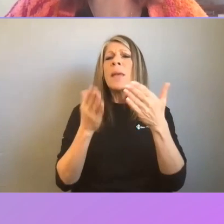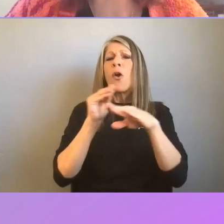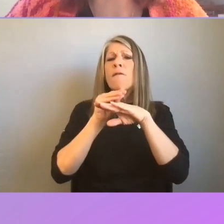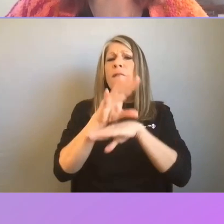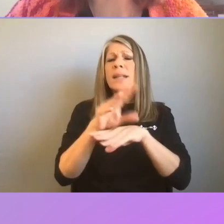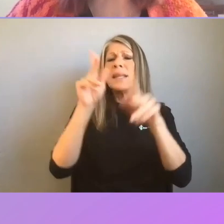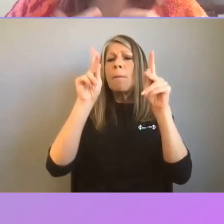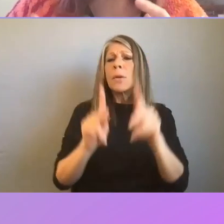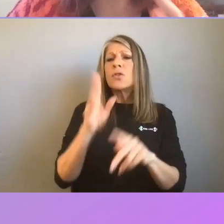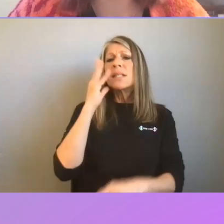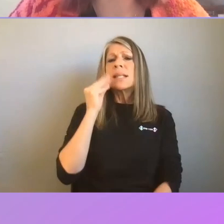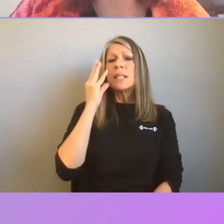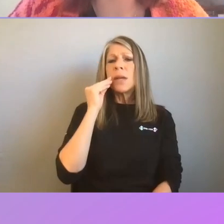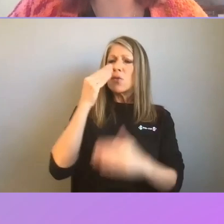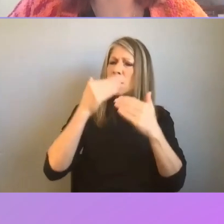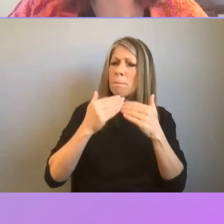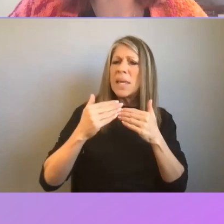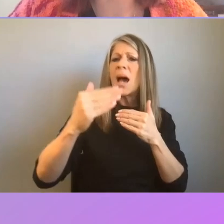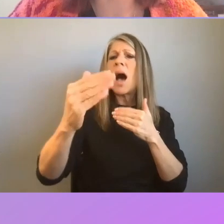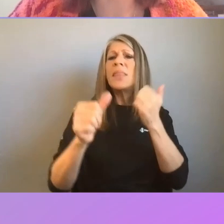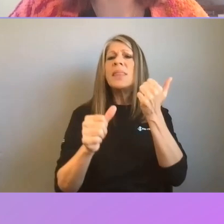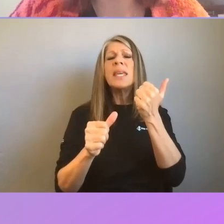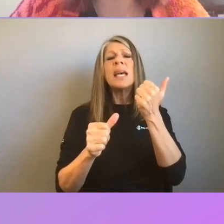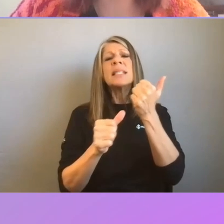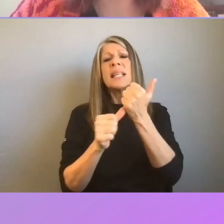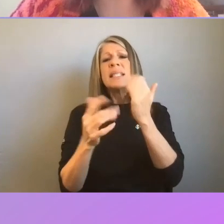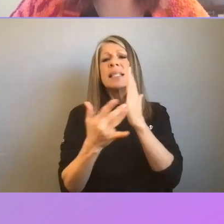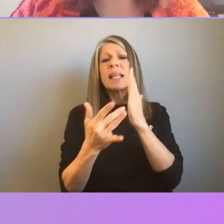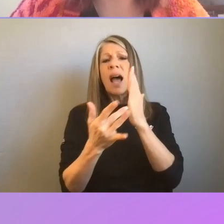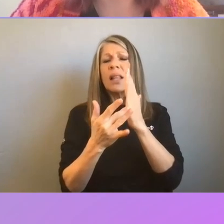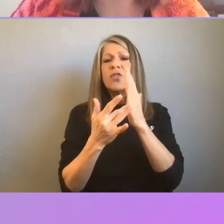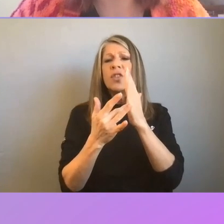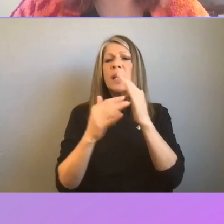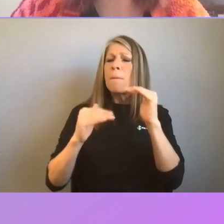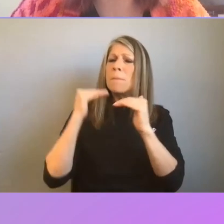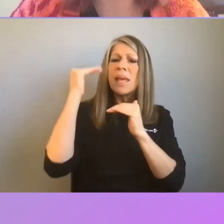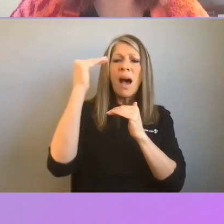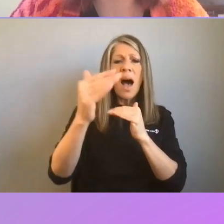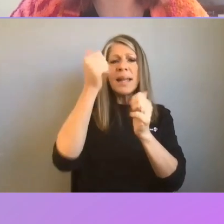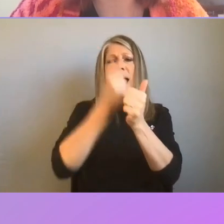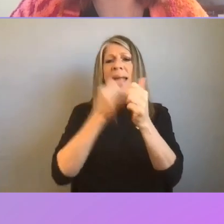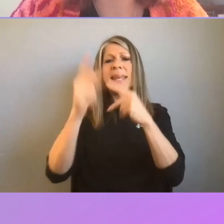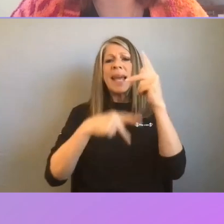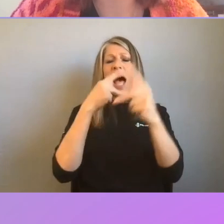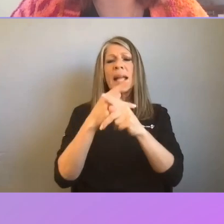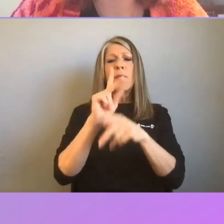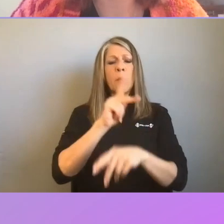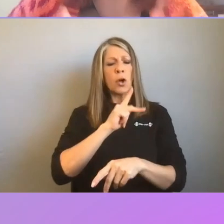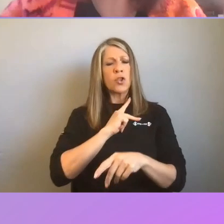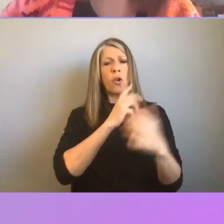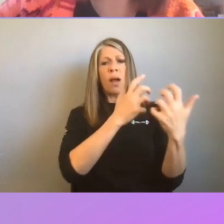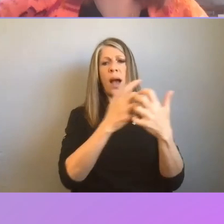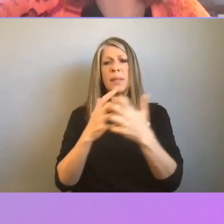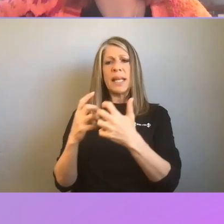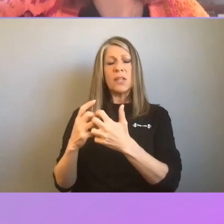a person's experience beyond the assistive technology that they're using, beyond any kind of personal accommodations that they're using?